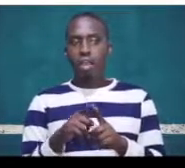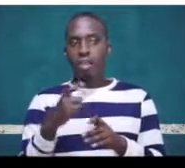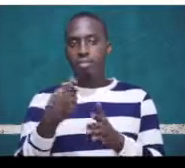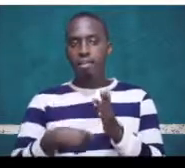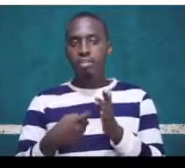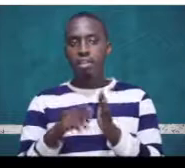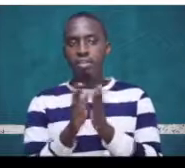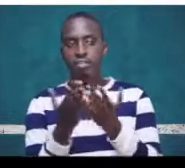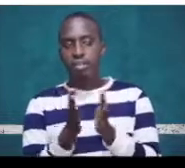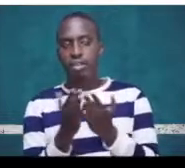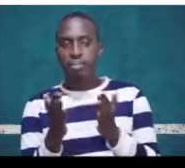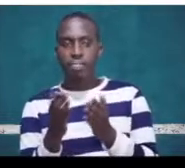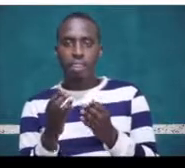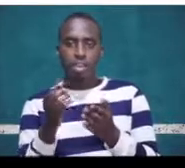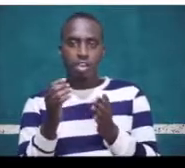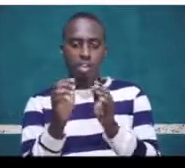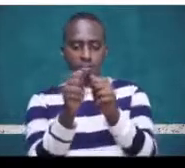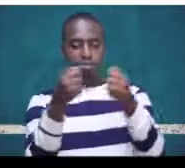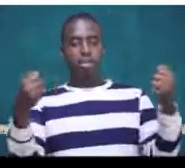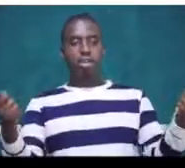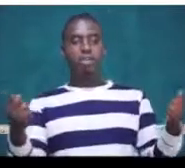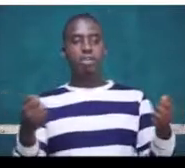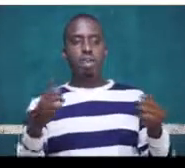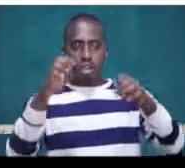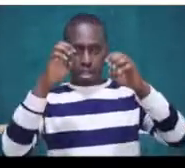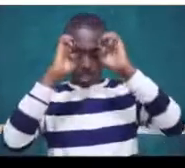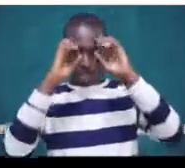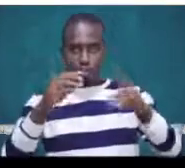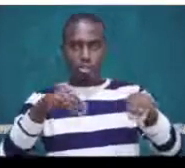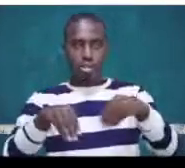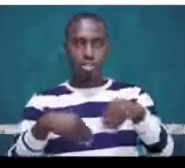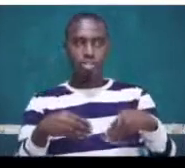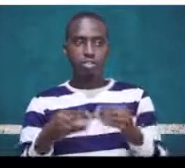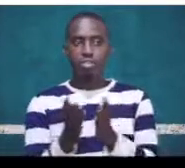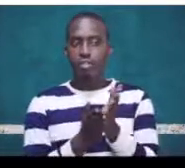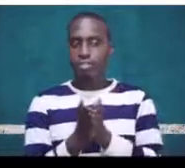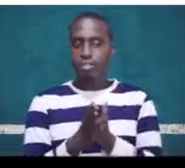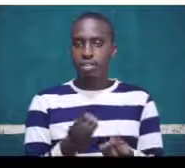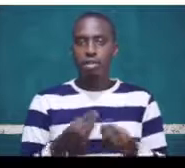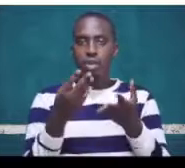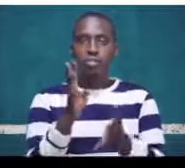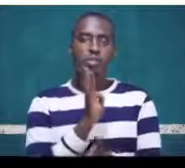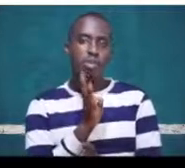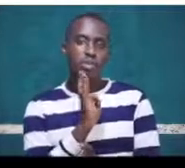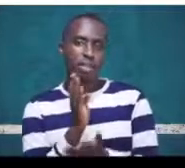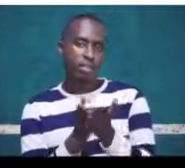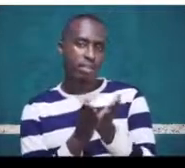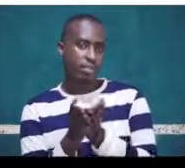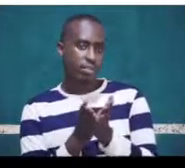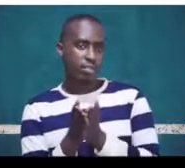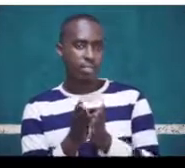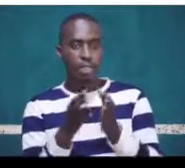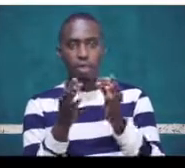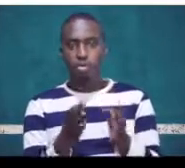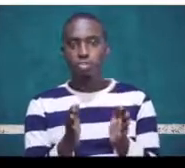and newspapers, educational materials and services, supply of water service,